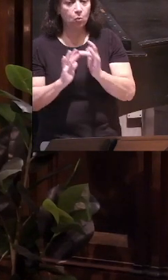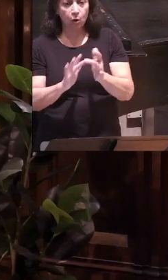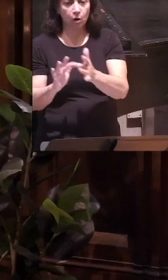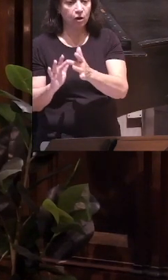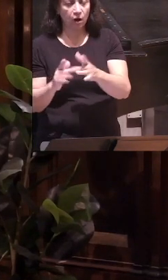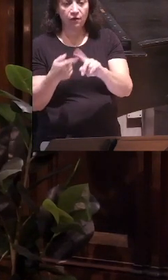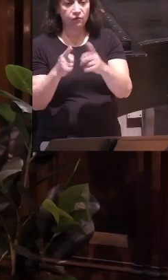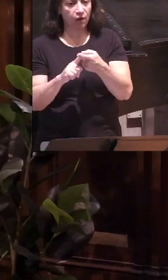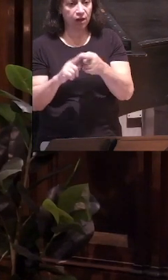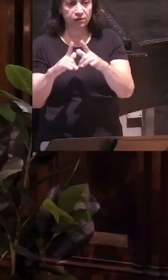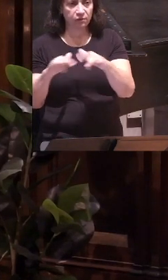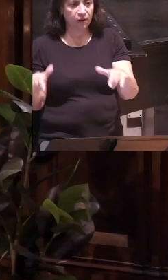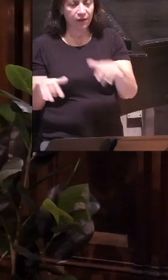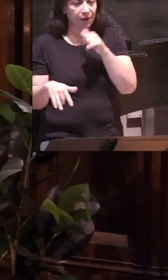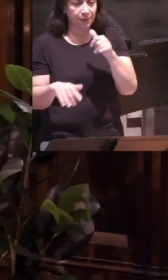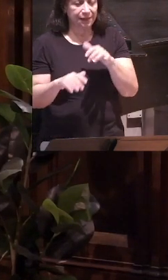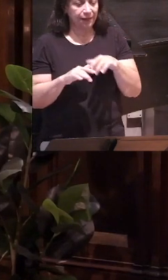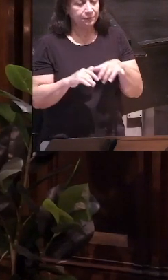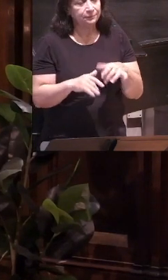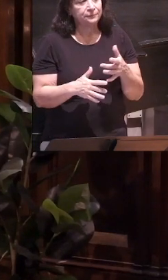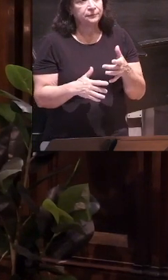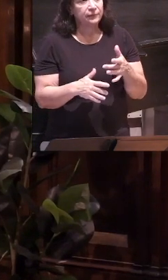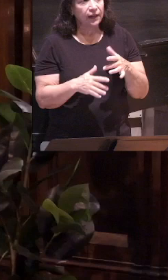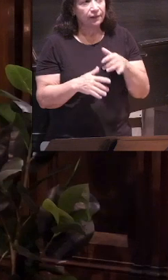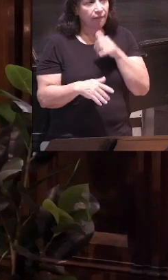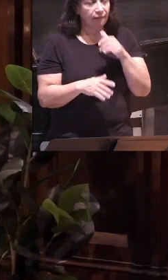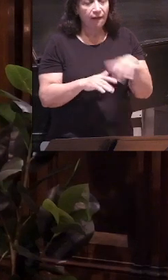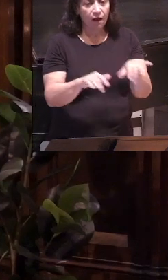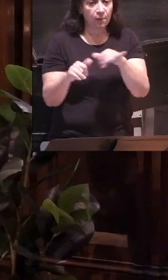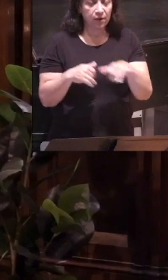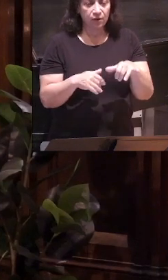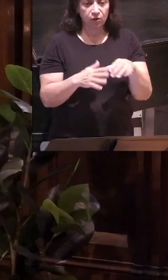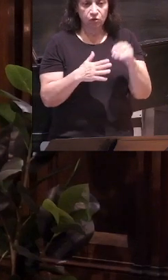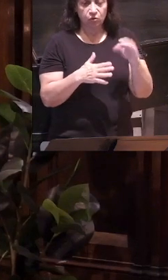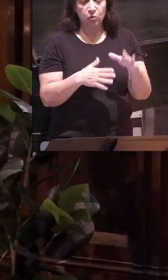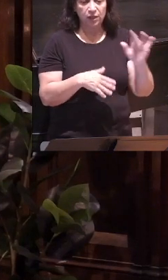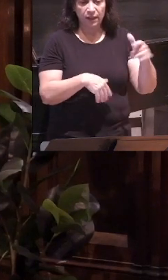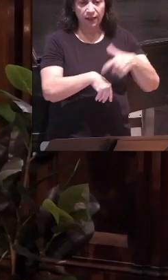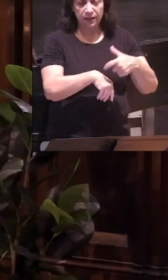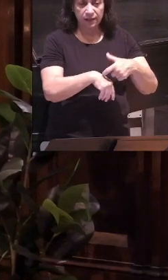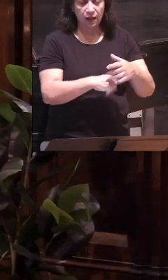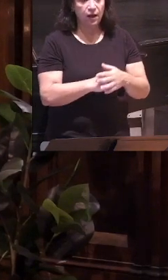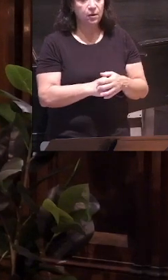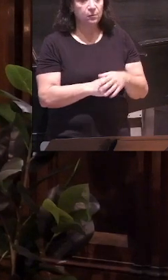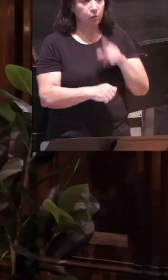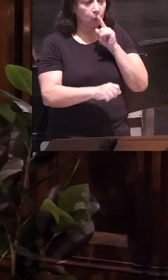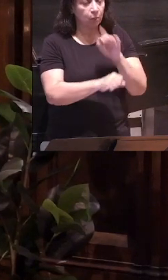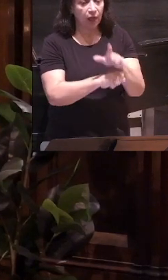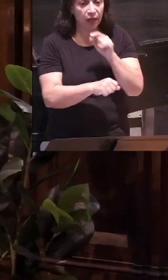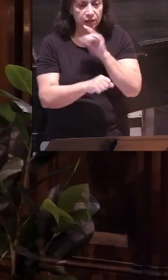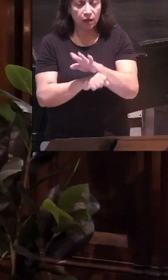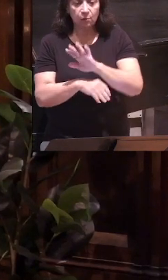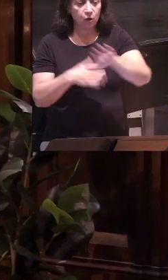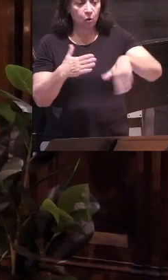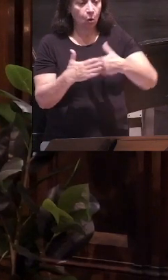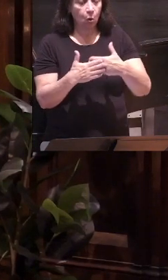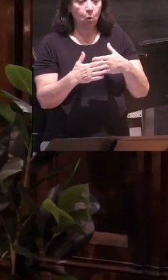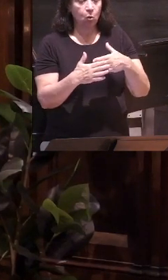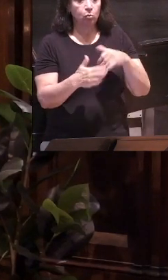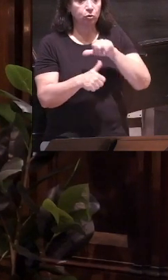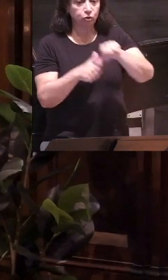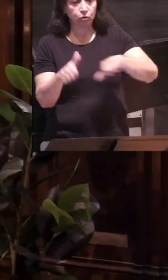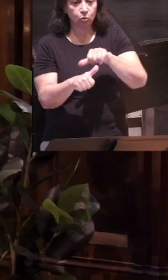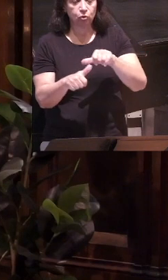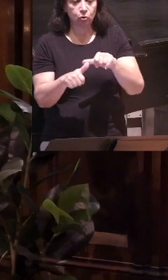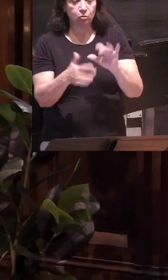deep. It wasn't uncommon for students at the time, you know, especially fraternity rows, to pledge and have your entire social network